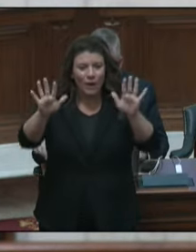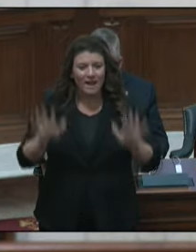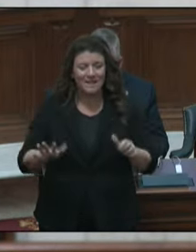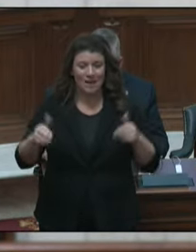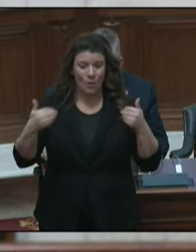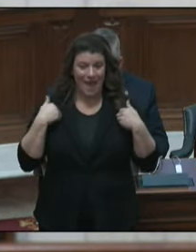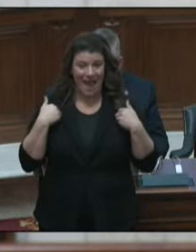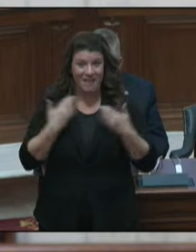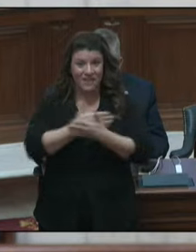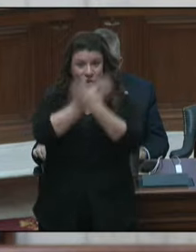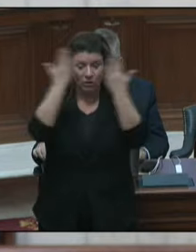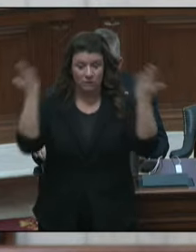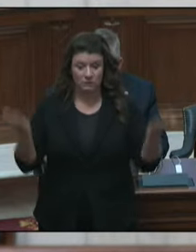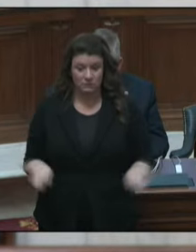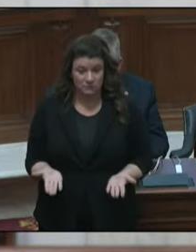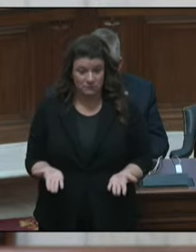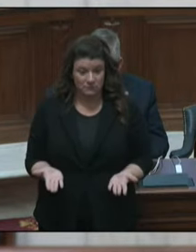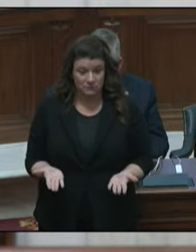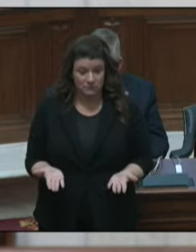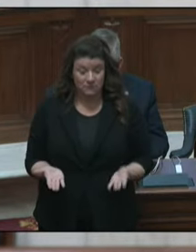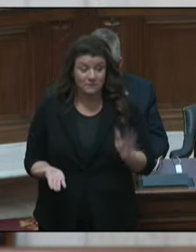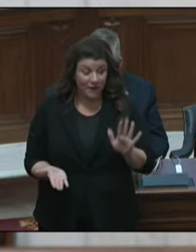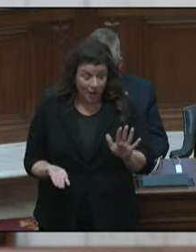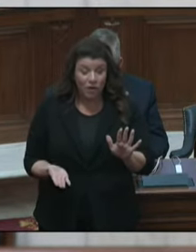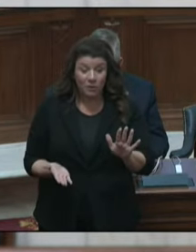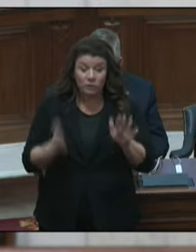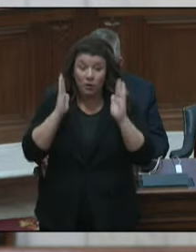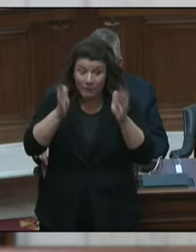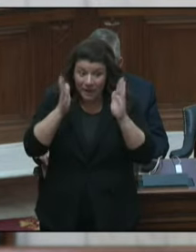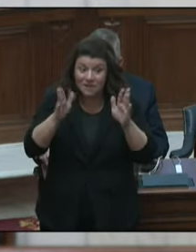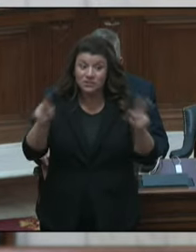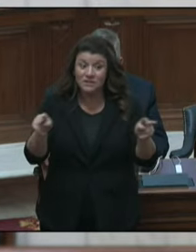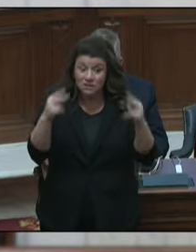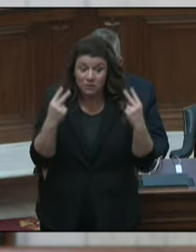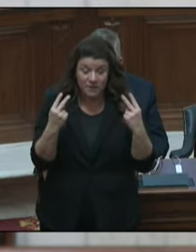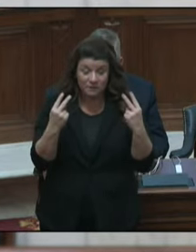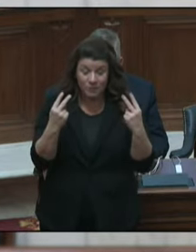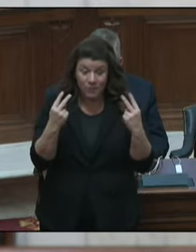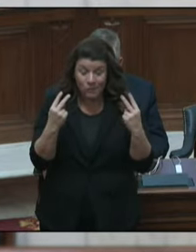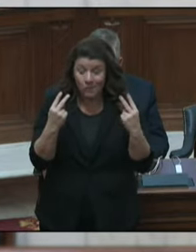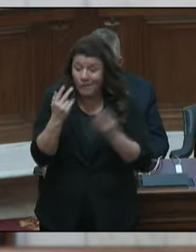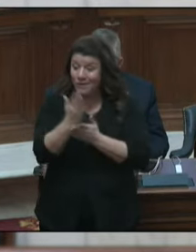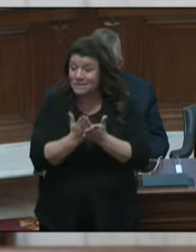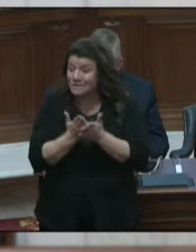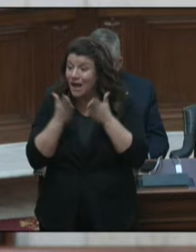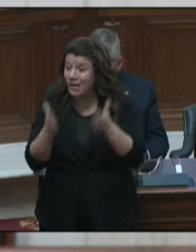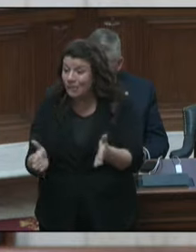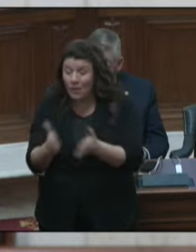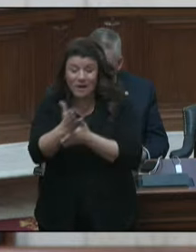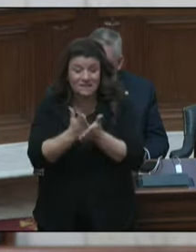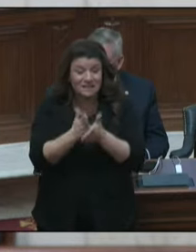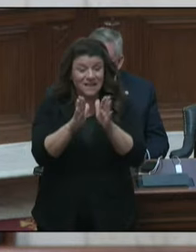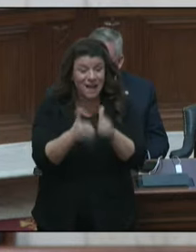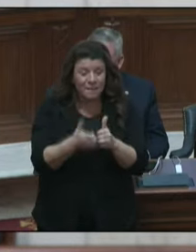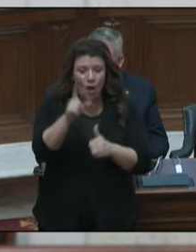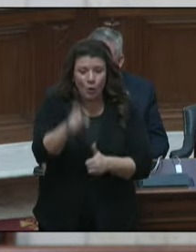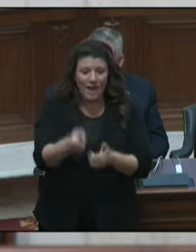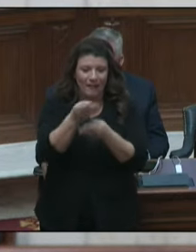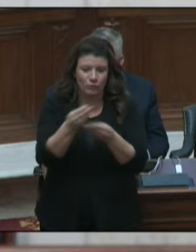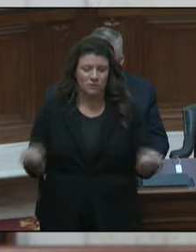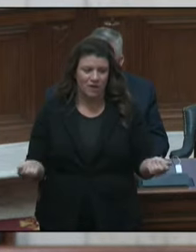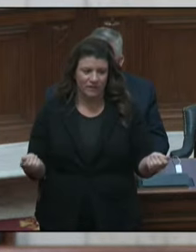all around us. You got to listen to me on this. Some way, somehow, we've got to resolve